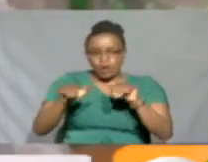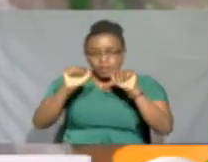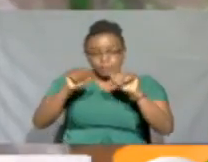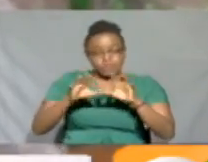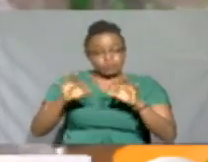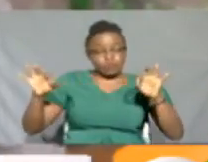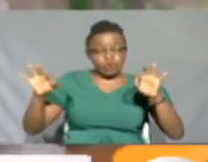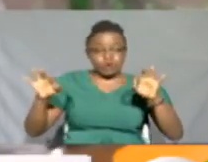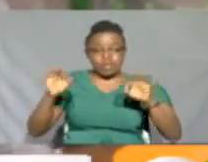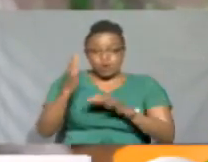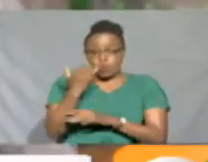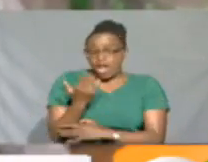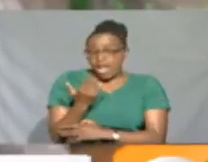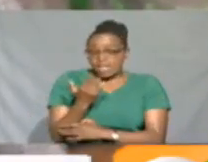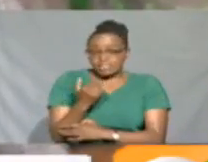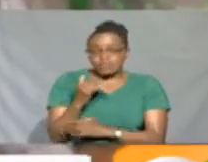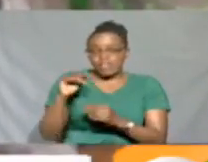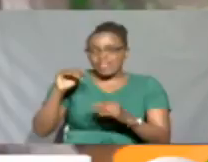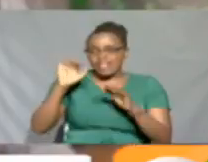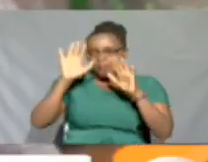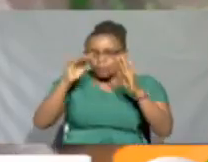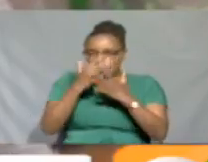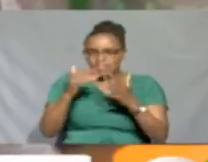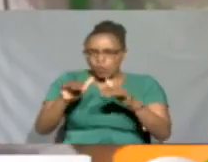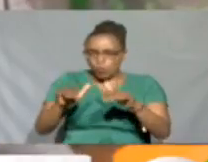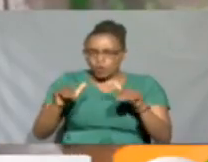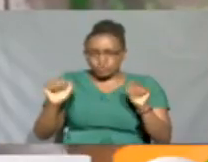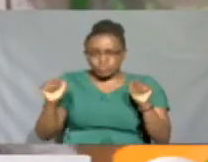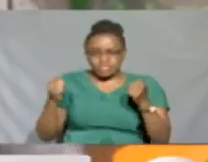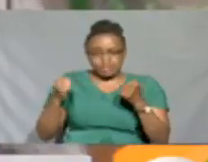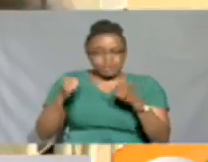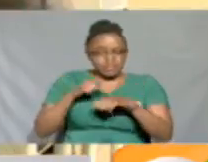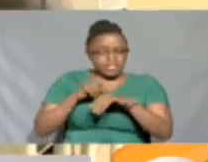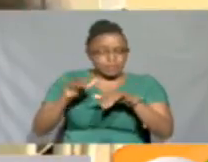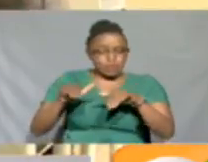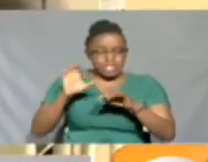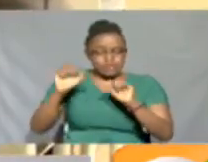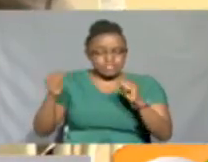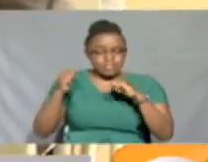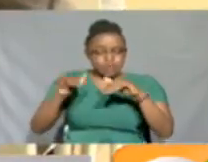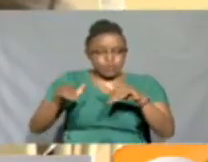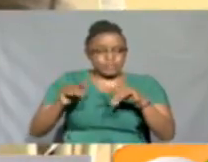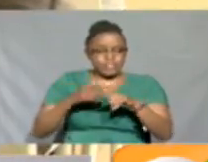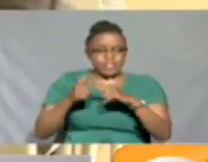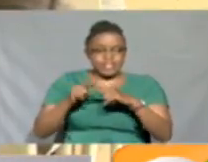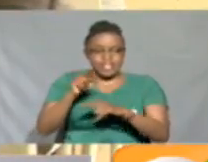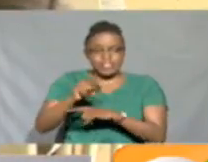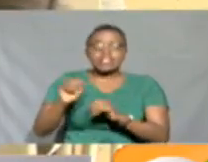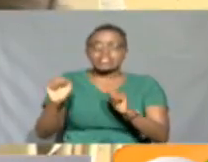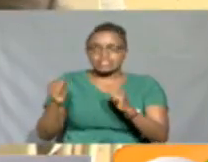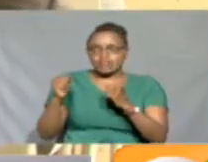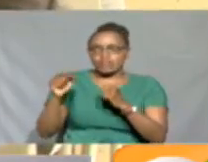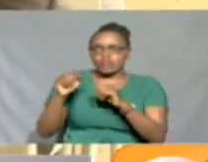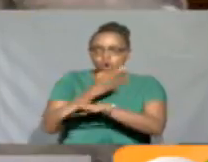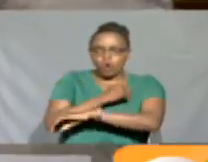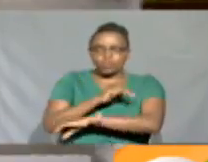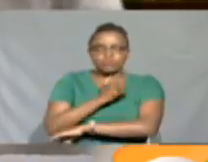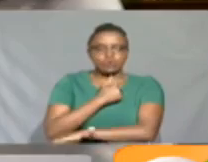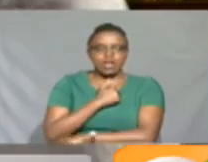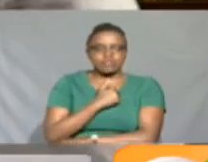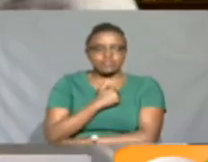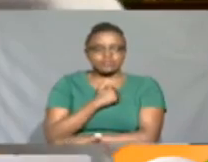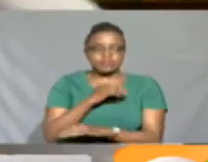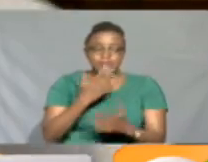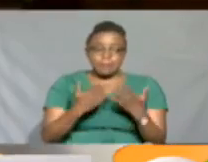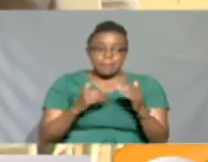be longer. So the key thing is about waiting is, are you safe waiting? If you're safe waiting, then that's a safe hospital.